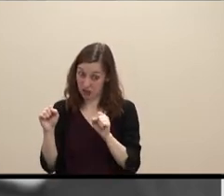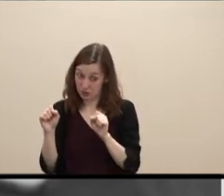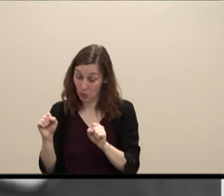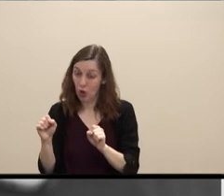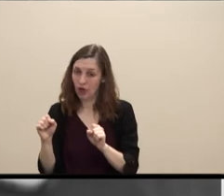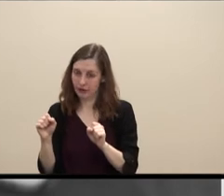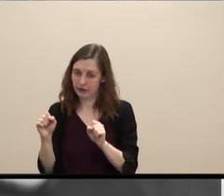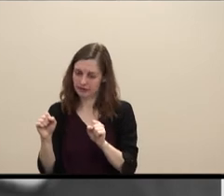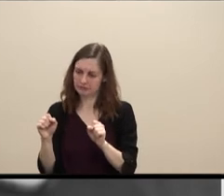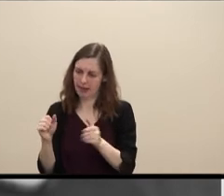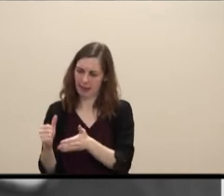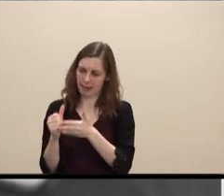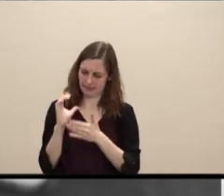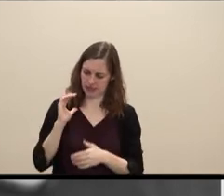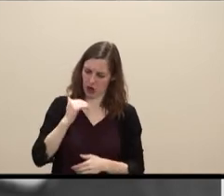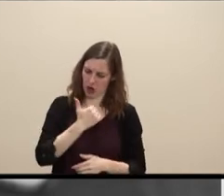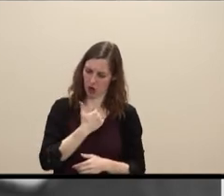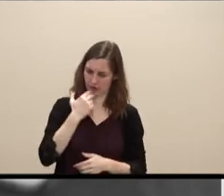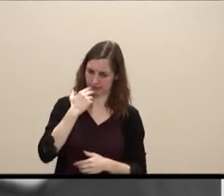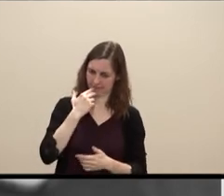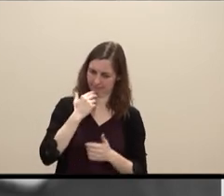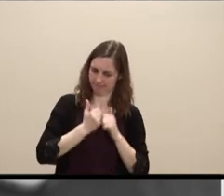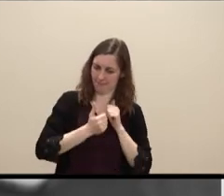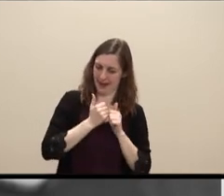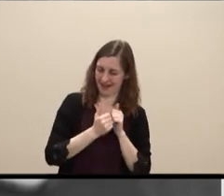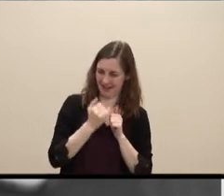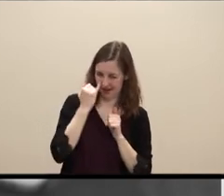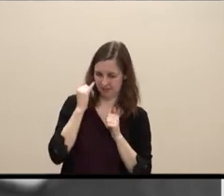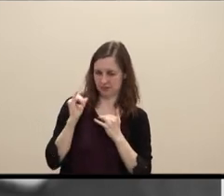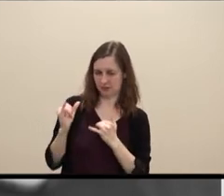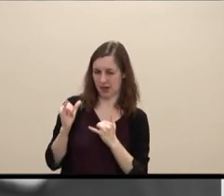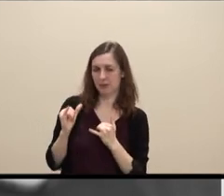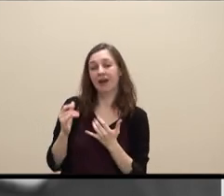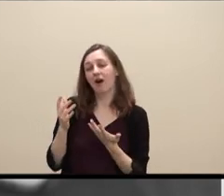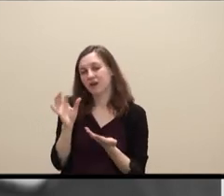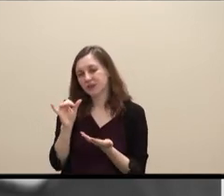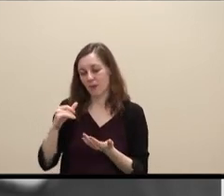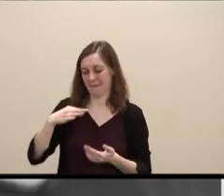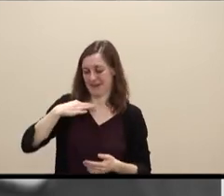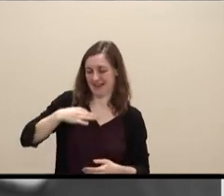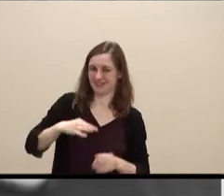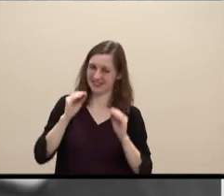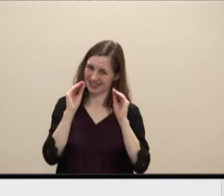us competitive to do that. And it benefits teachers long term.